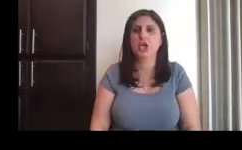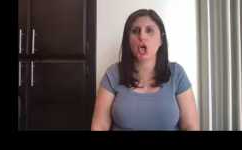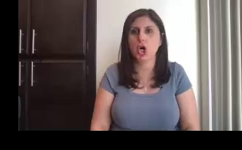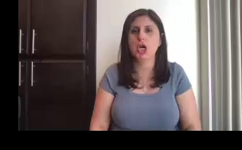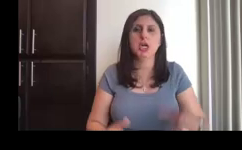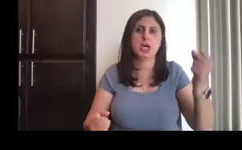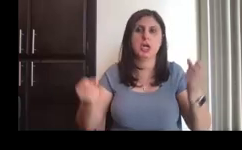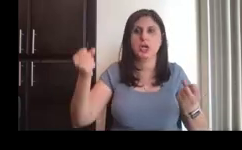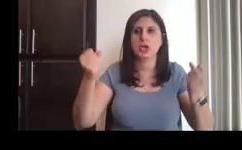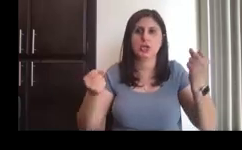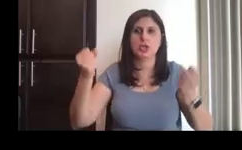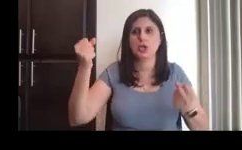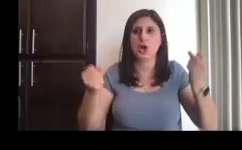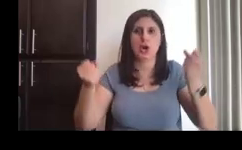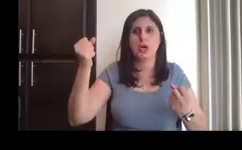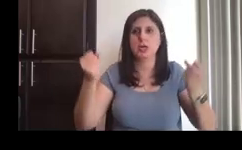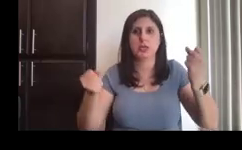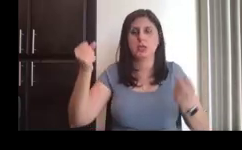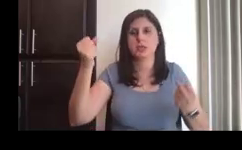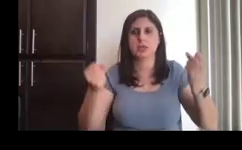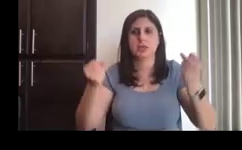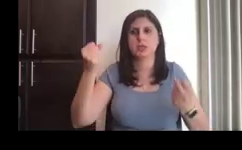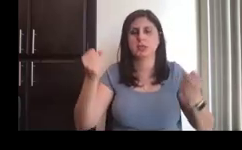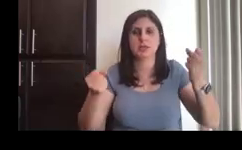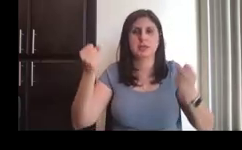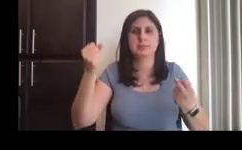Okay. Car, car.